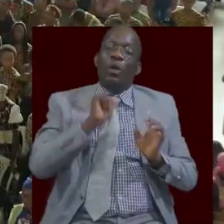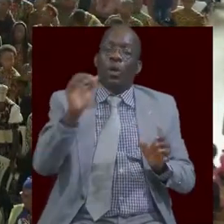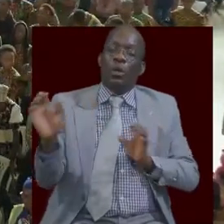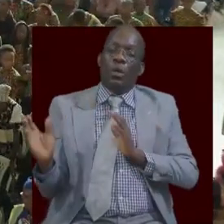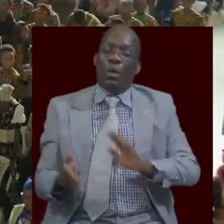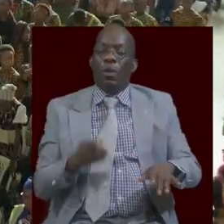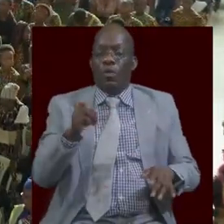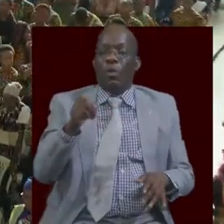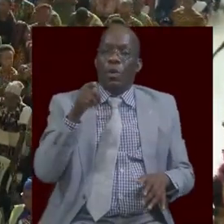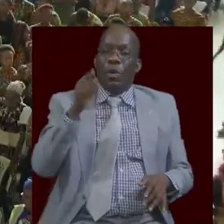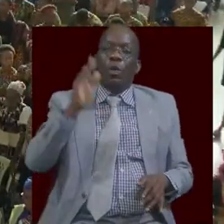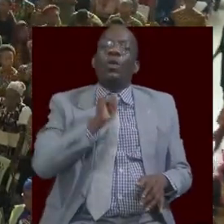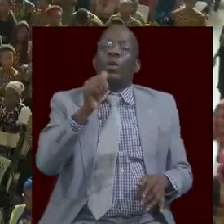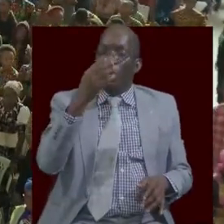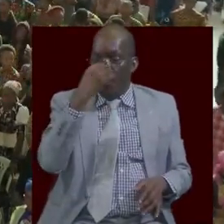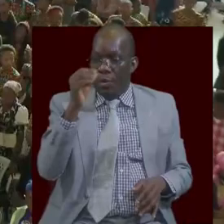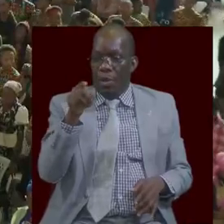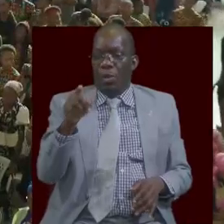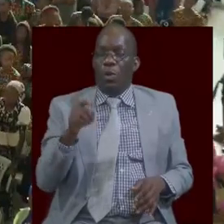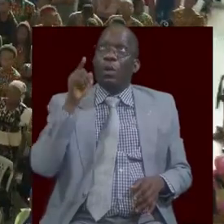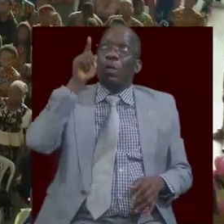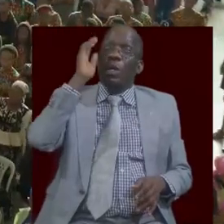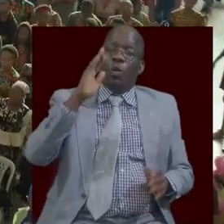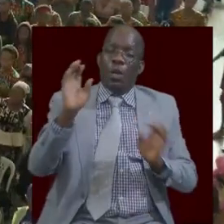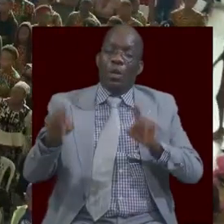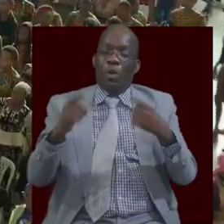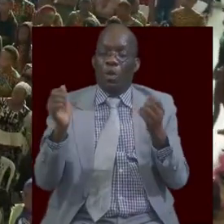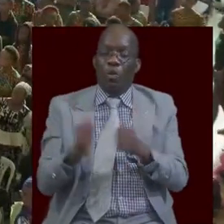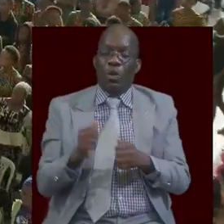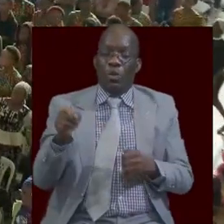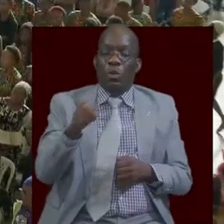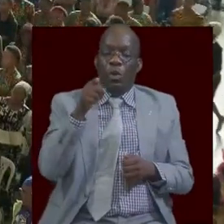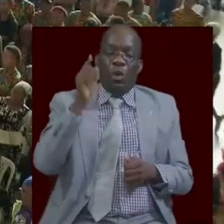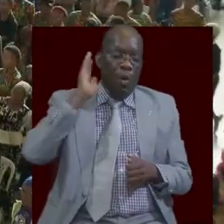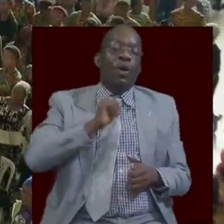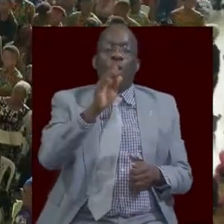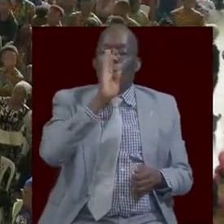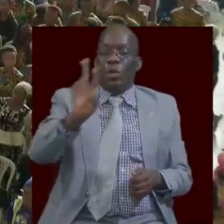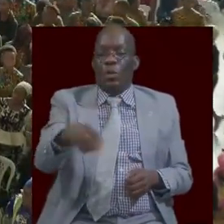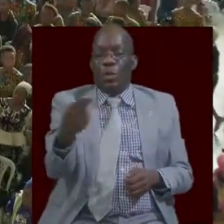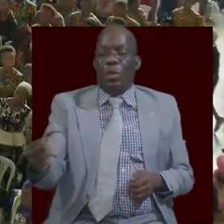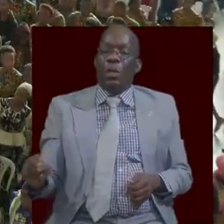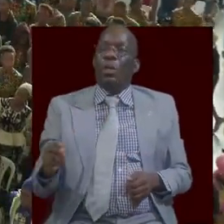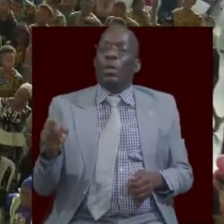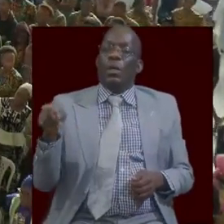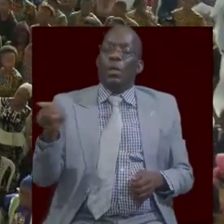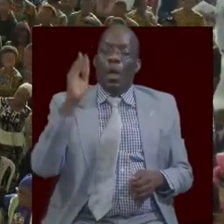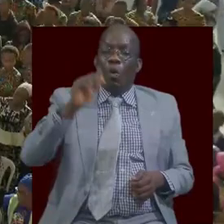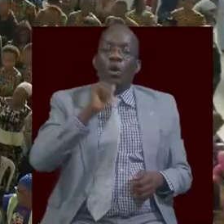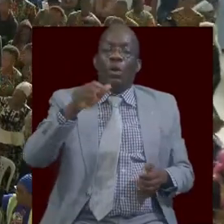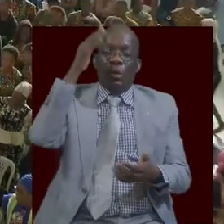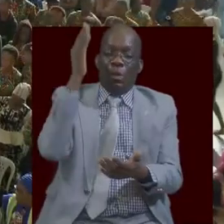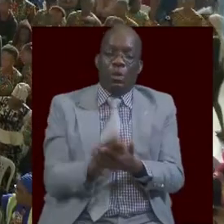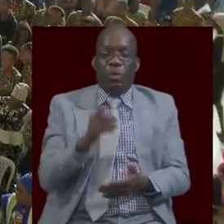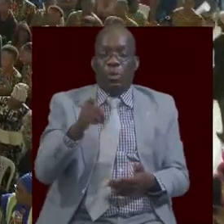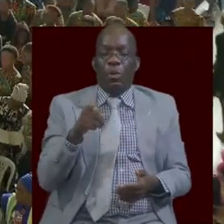go with you. And you will not expire. They will not retire you. They will say, we can't do without him.